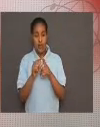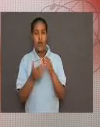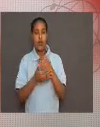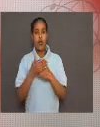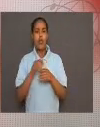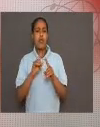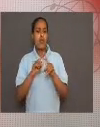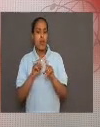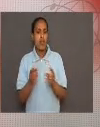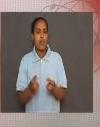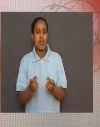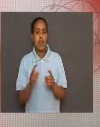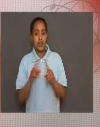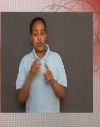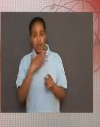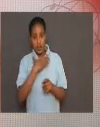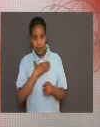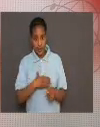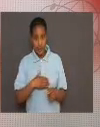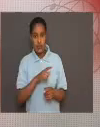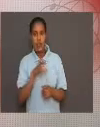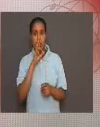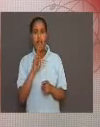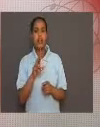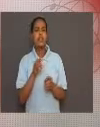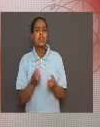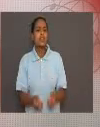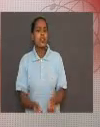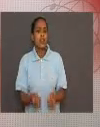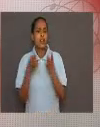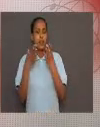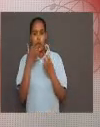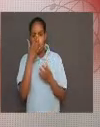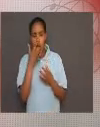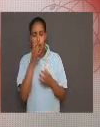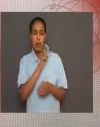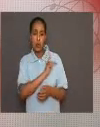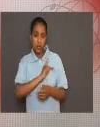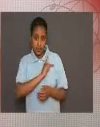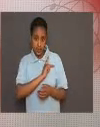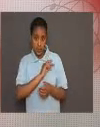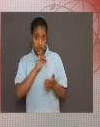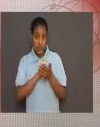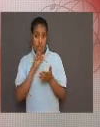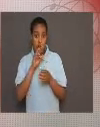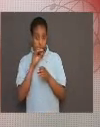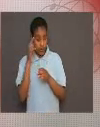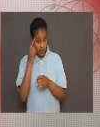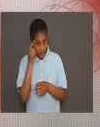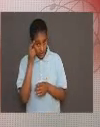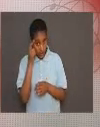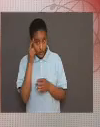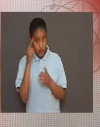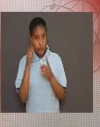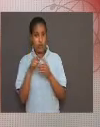wide variety of elements, there are several common properties that are considered to